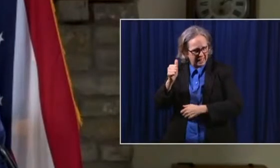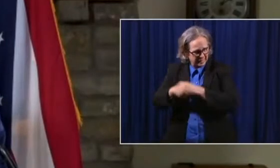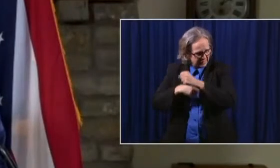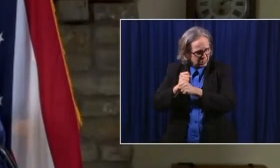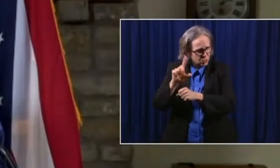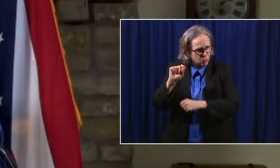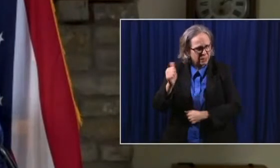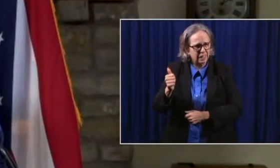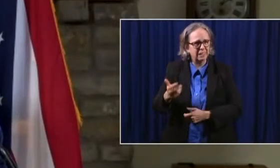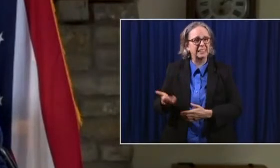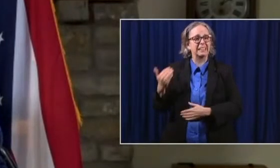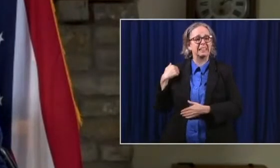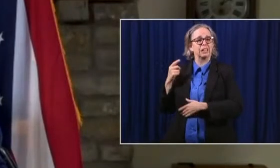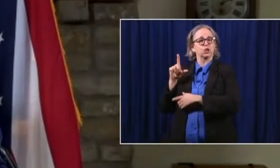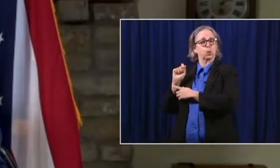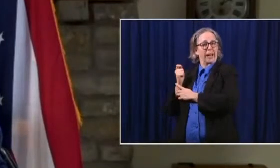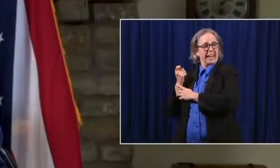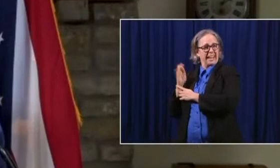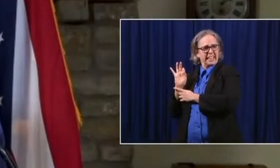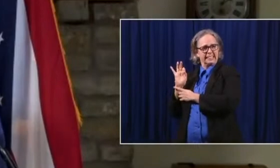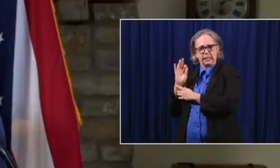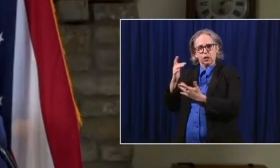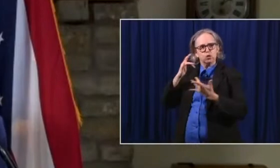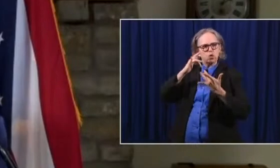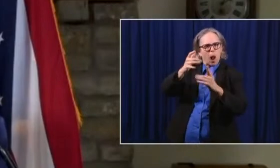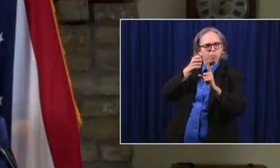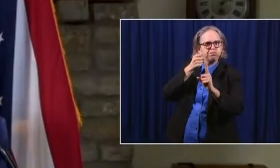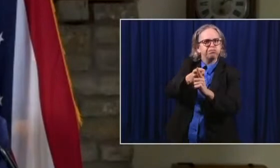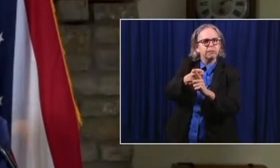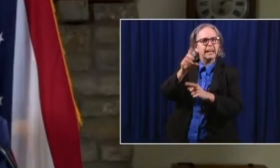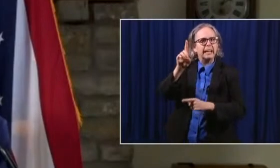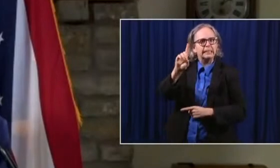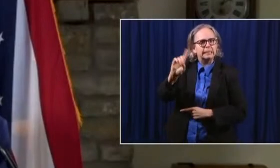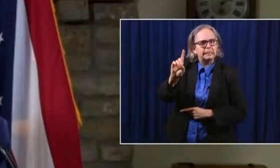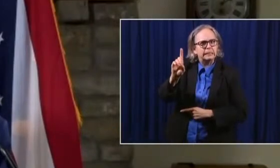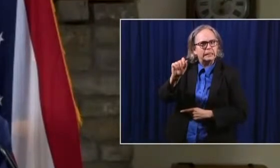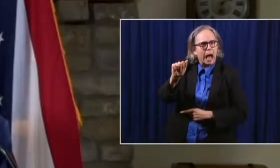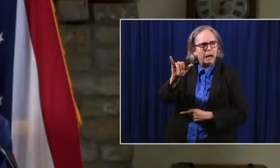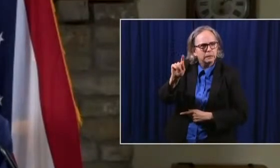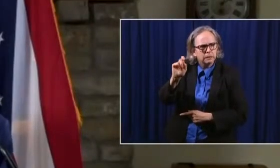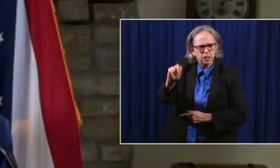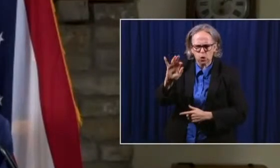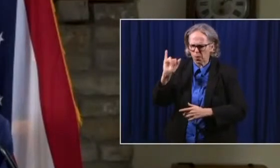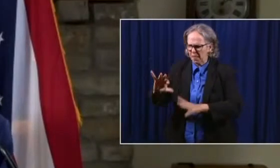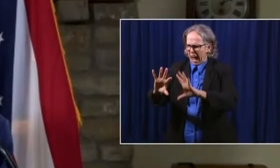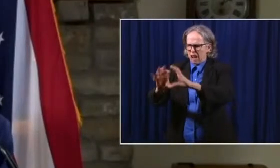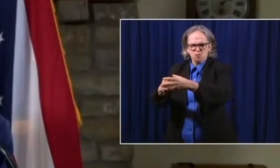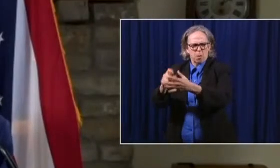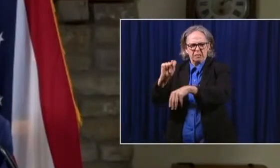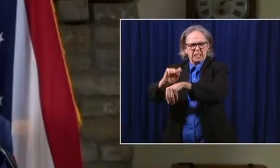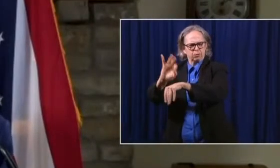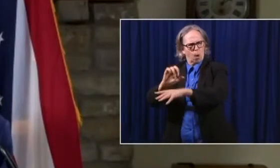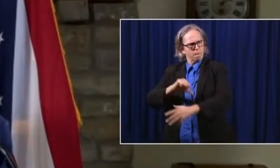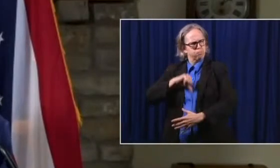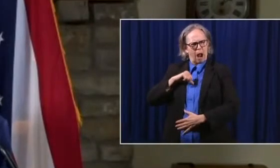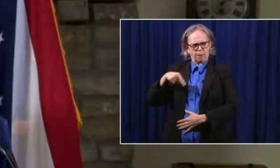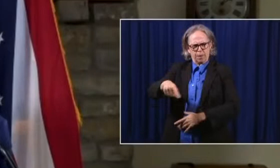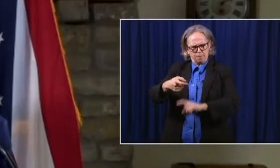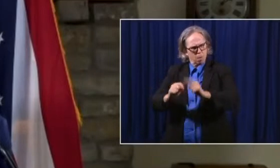2019. We're very proud of this well-trained group, and we wish them well as they help out in the aftermath of